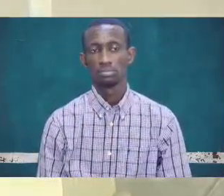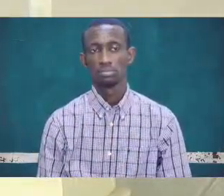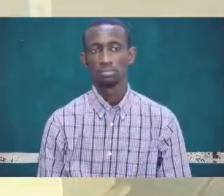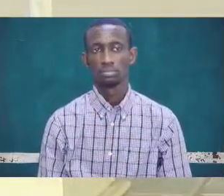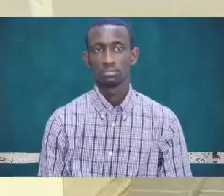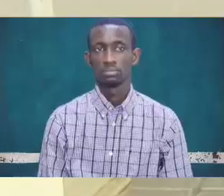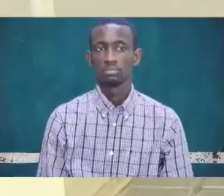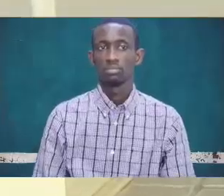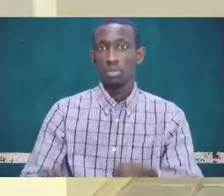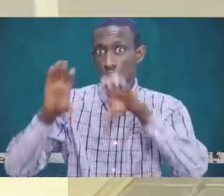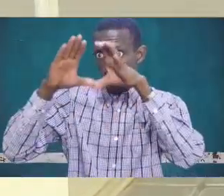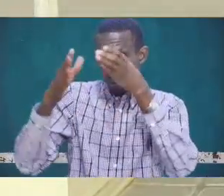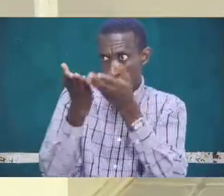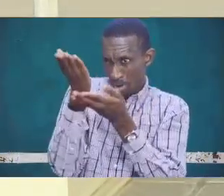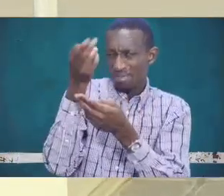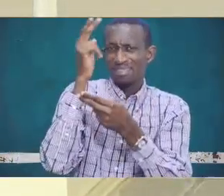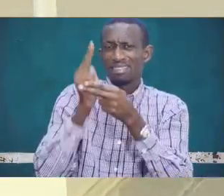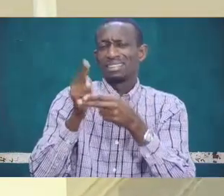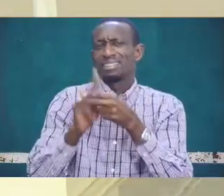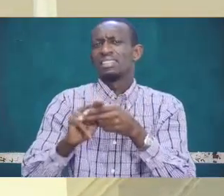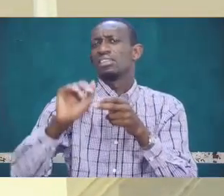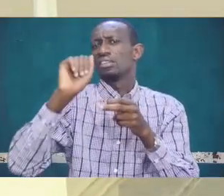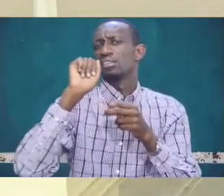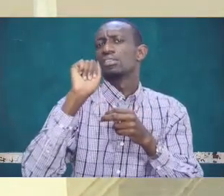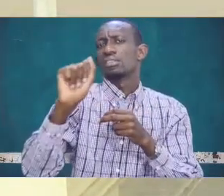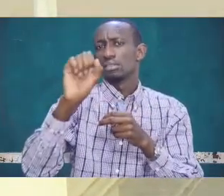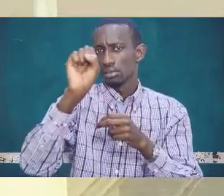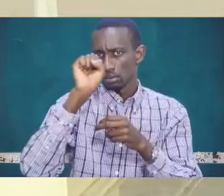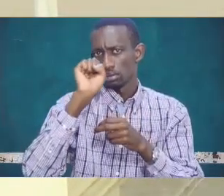a separating funnel.